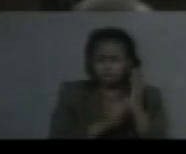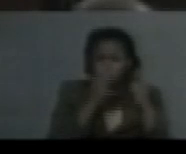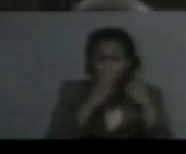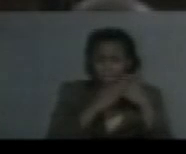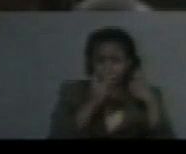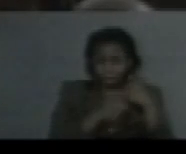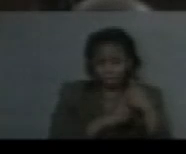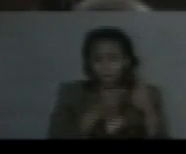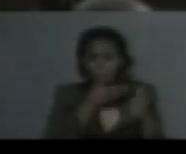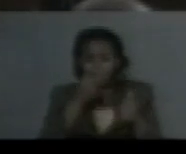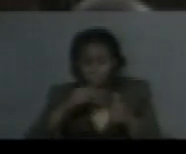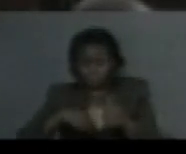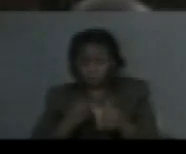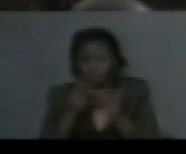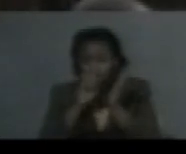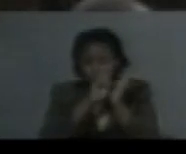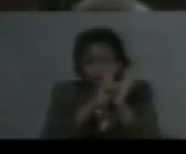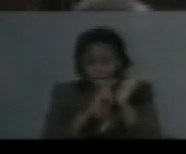read them so that,